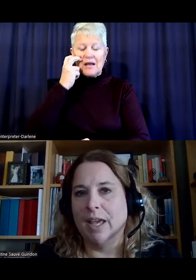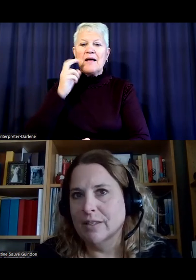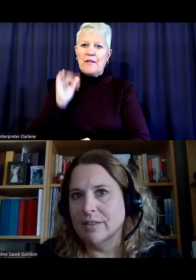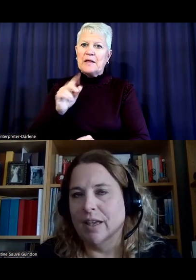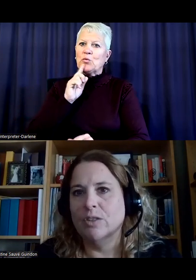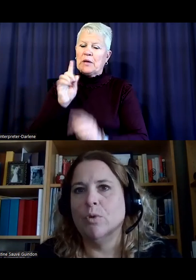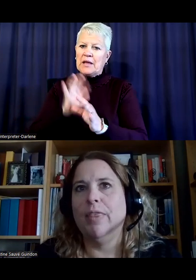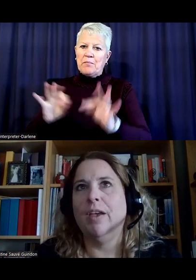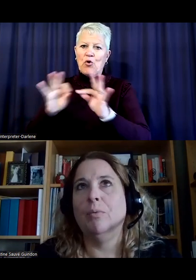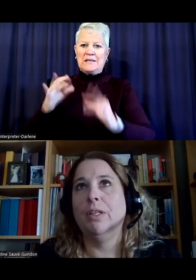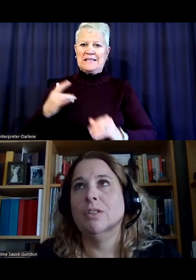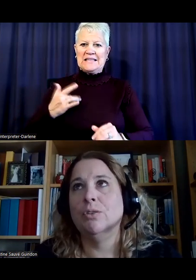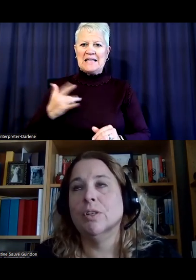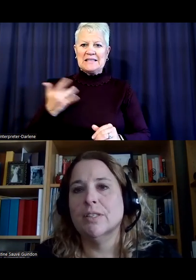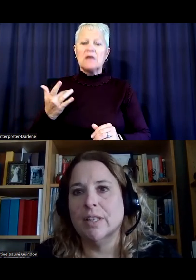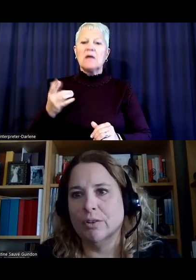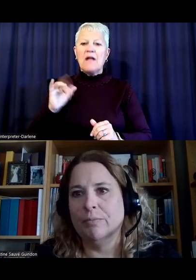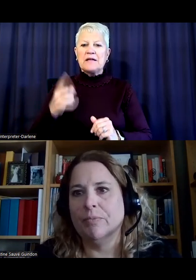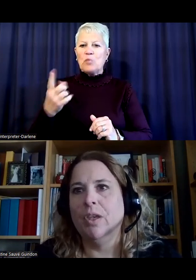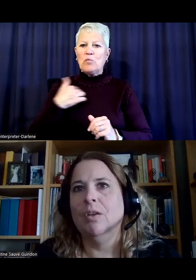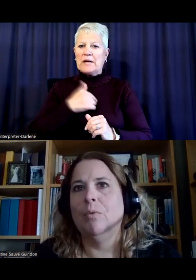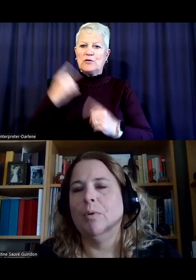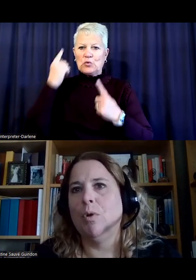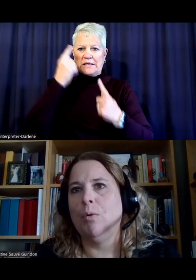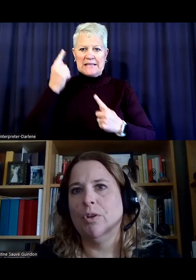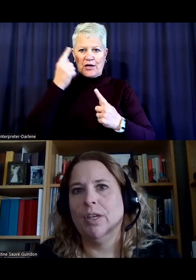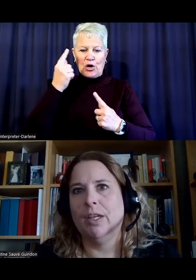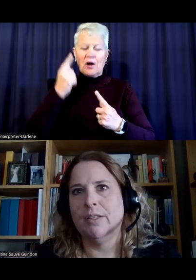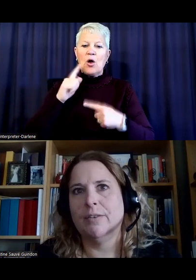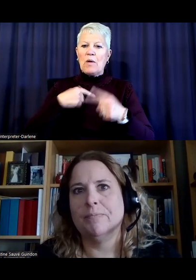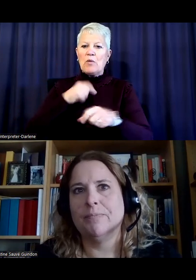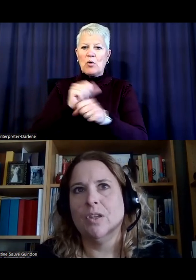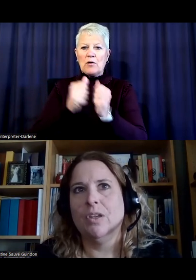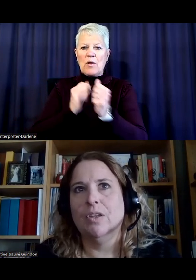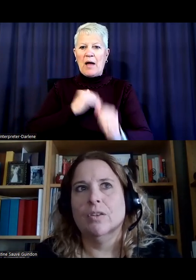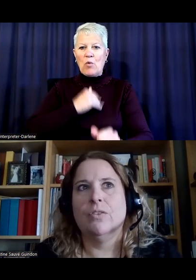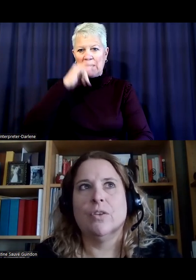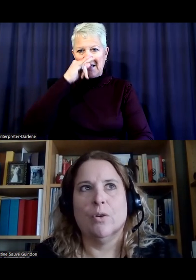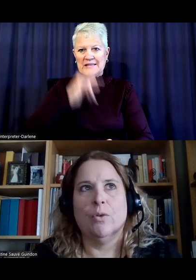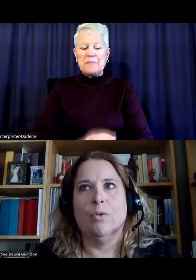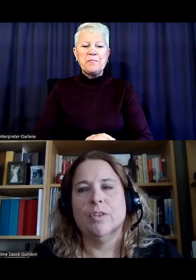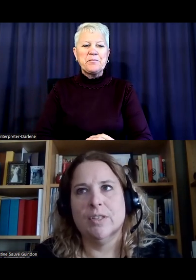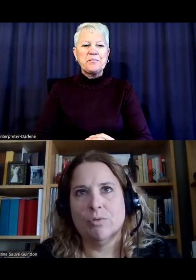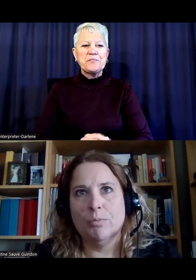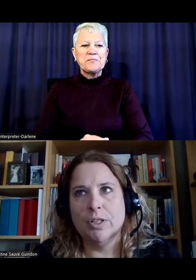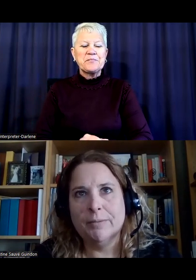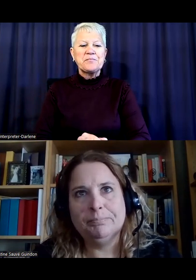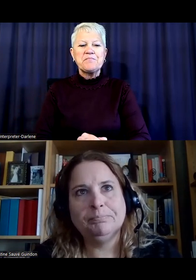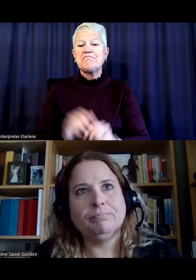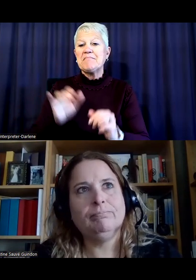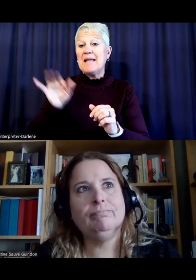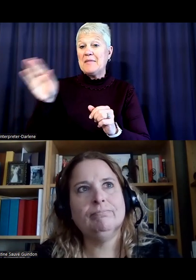important sense, and it's one that we need to consider when we work with our kids. So the